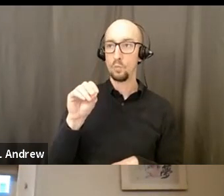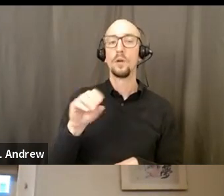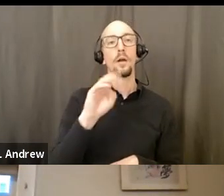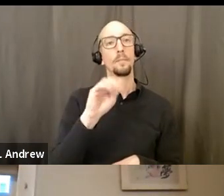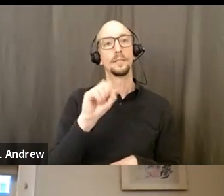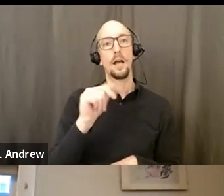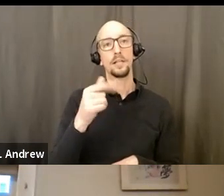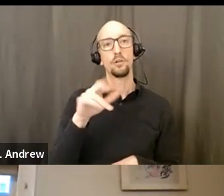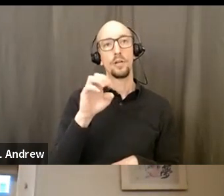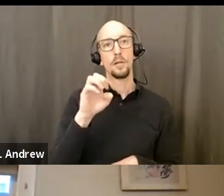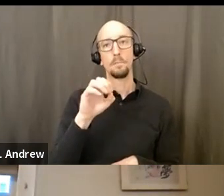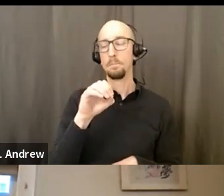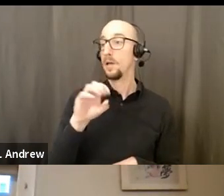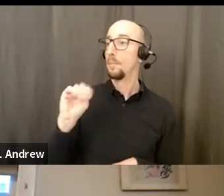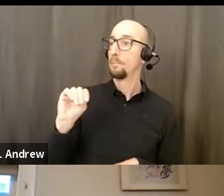Mr. Charnov,